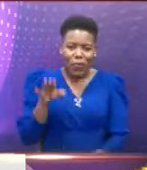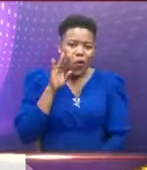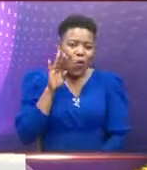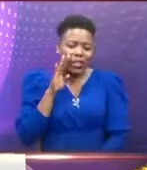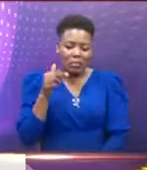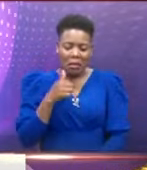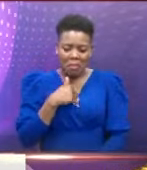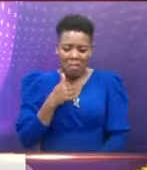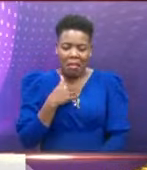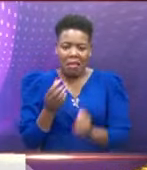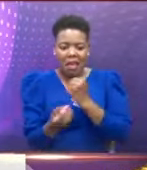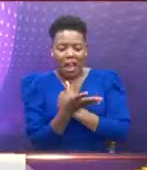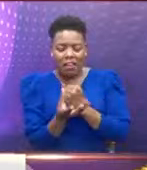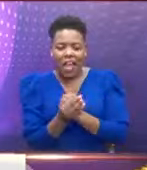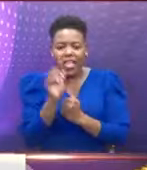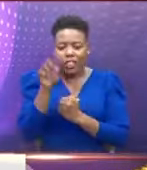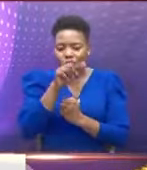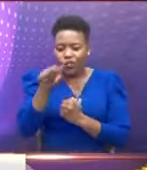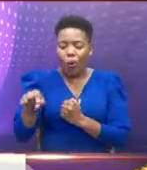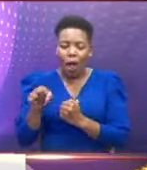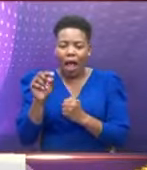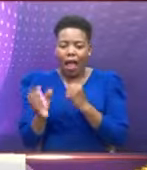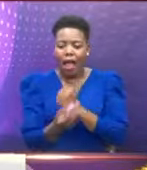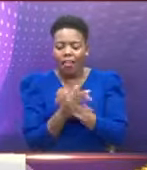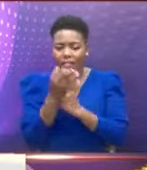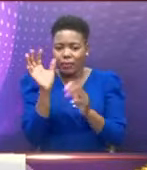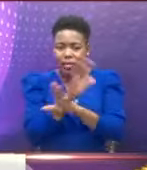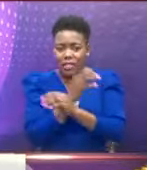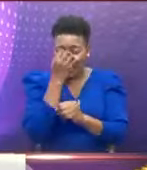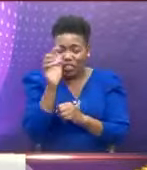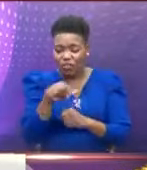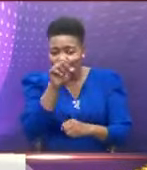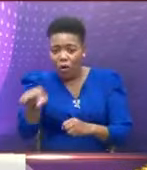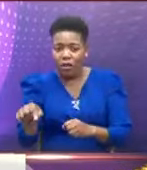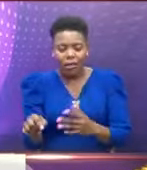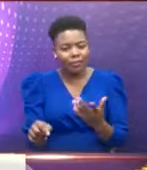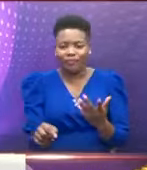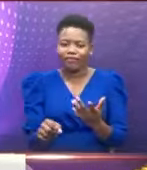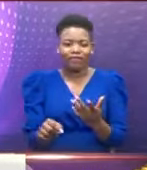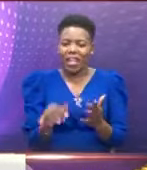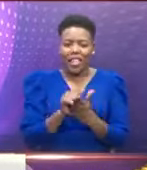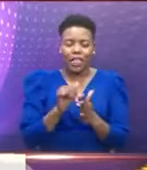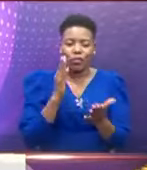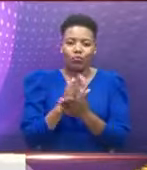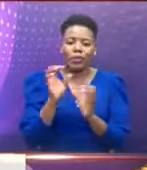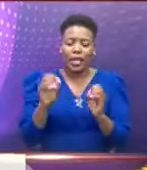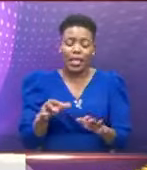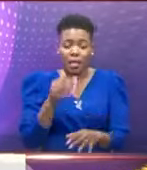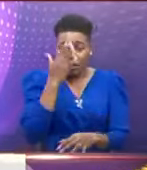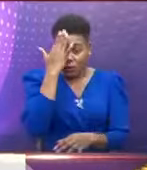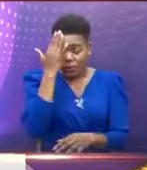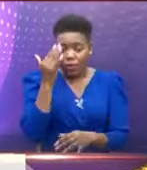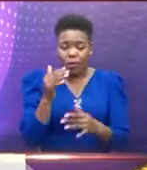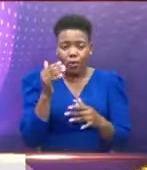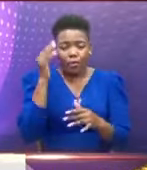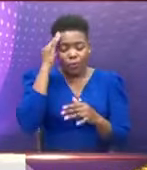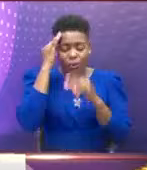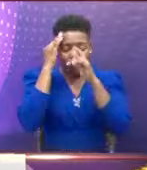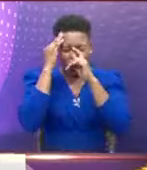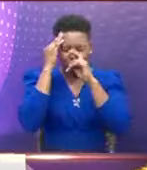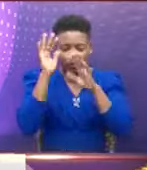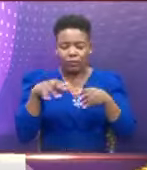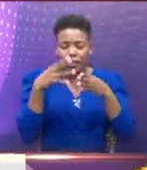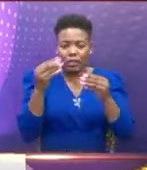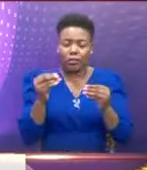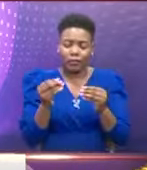That advisories were not being taken because we, you know, the office gives advisories in respect to very, very many issues,